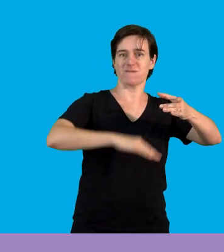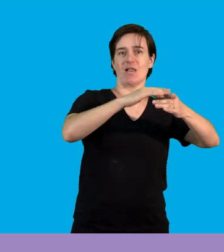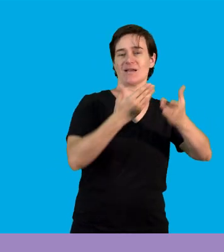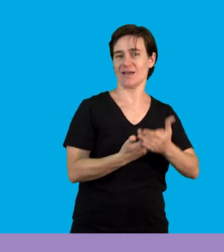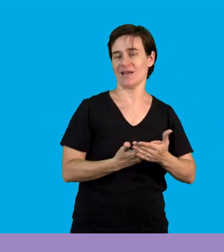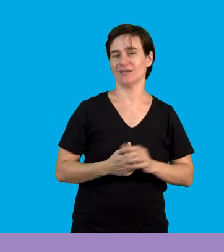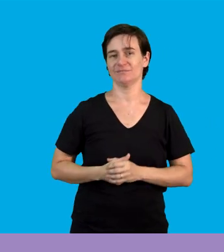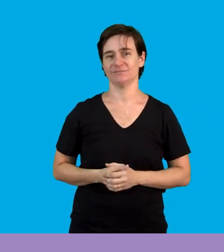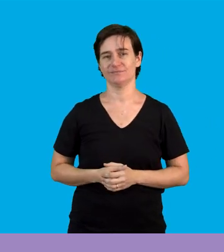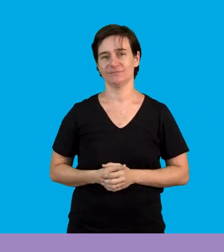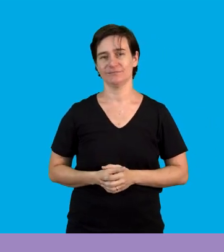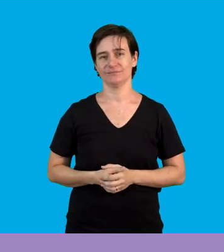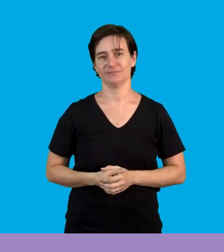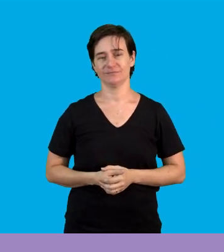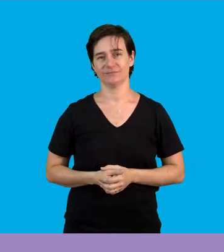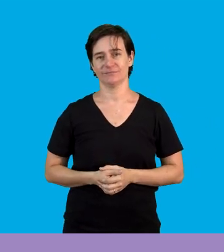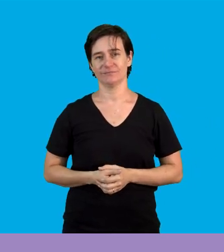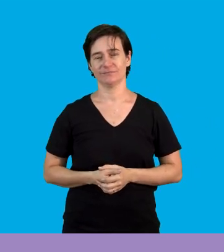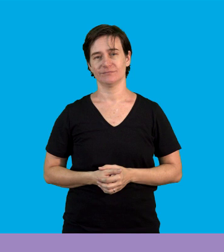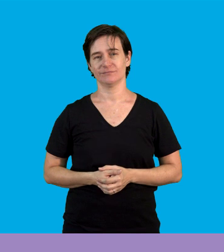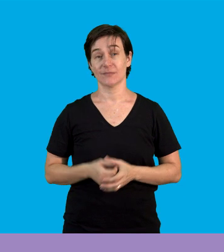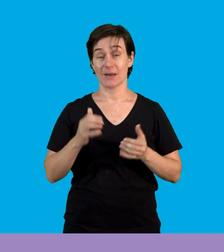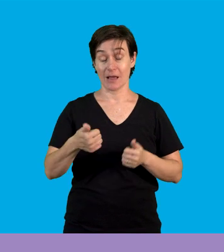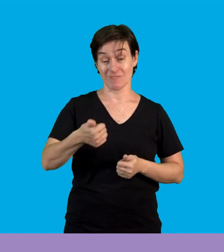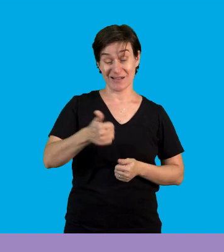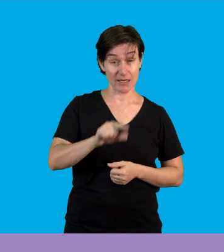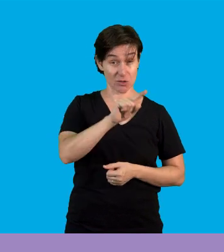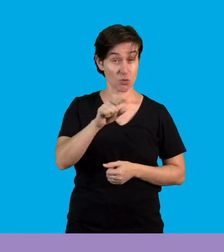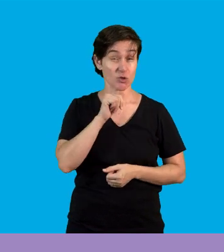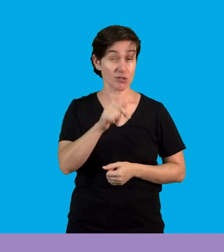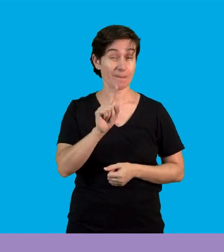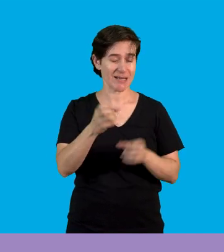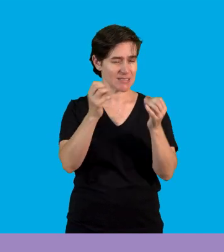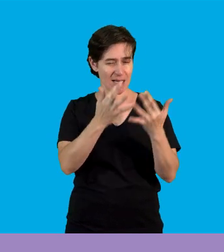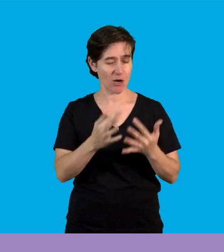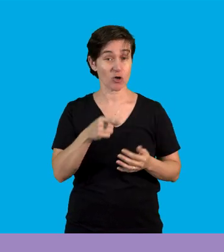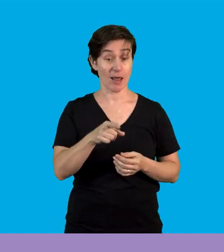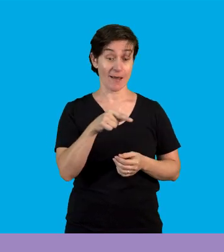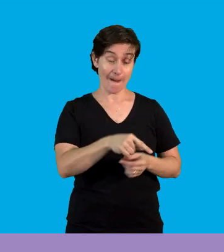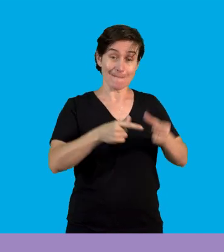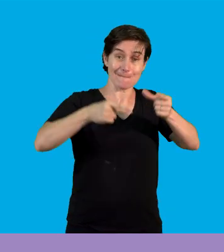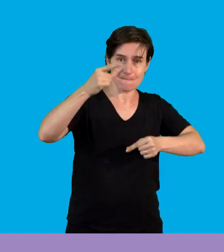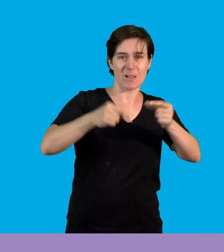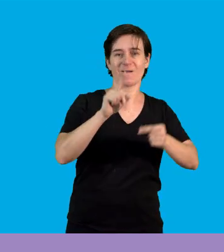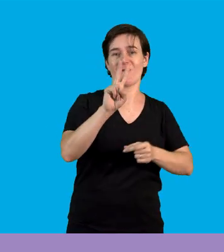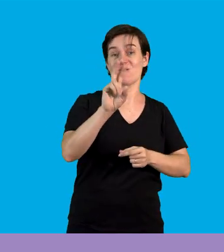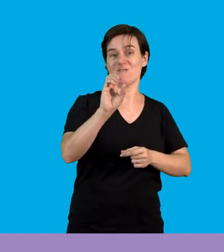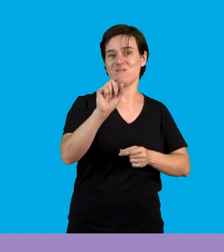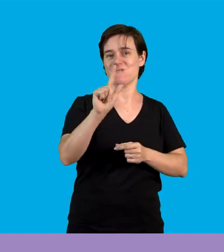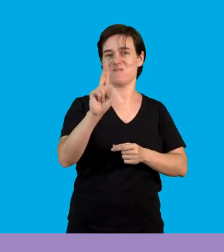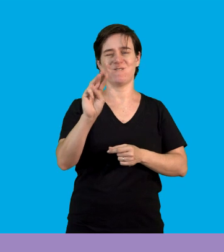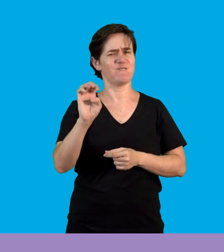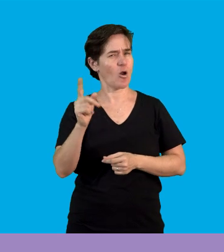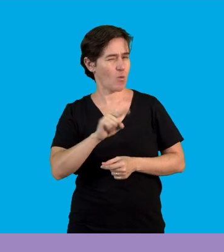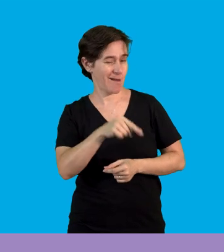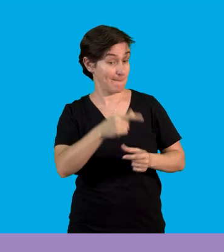can take, which is the capacity. But now, further on in the question, it says calculate the volume of the milk. So now we